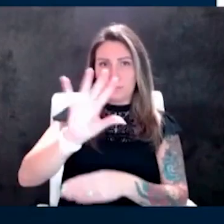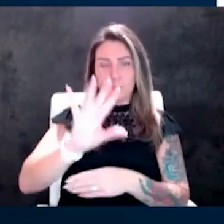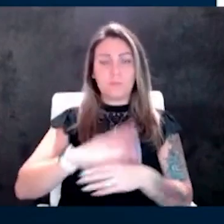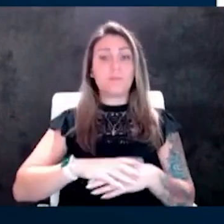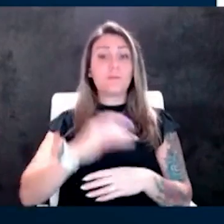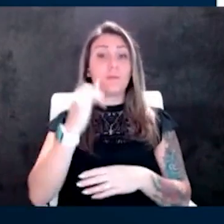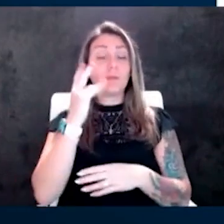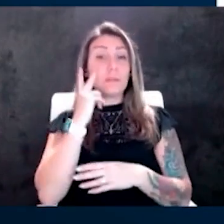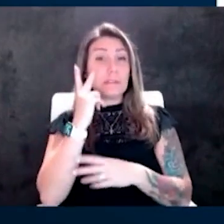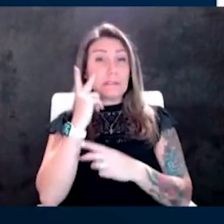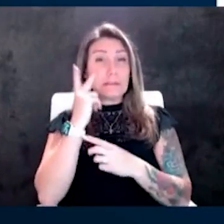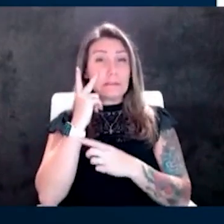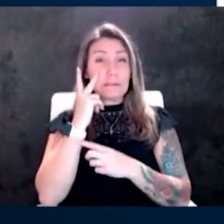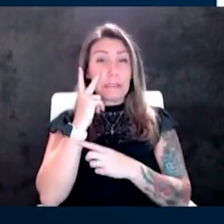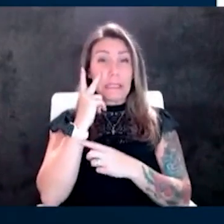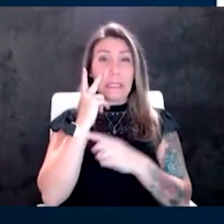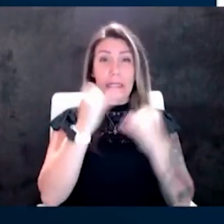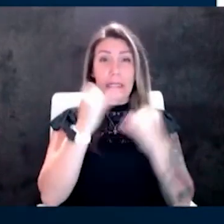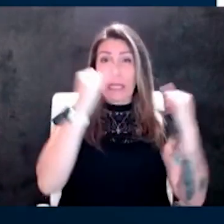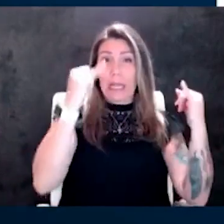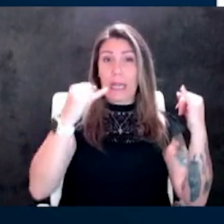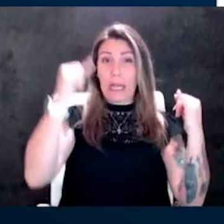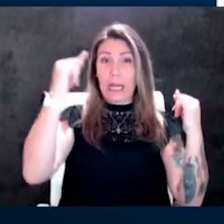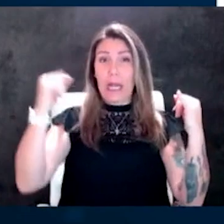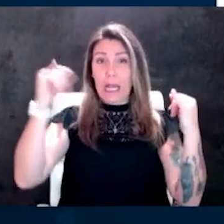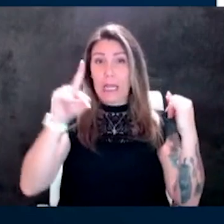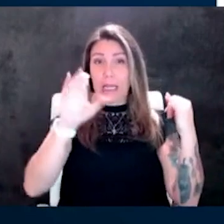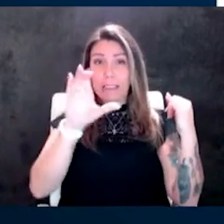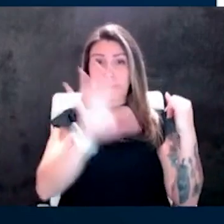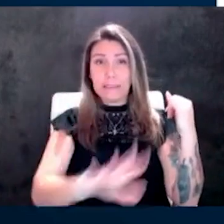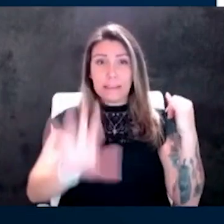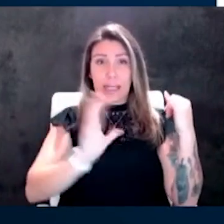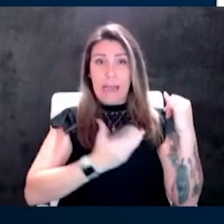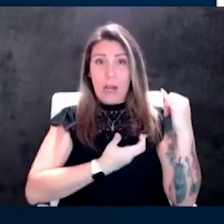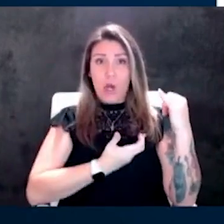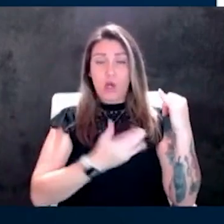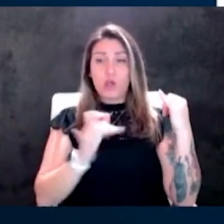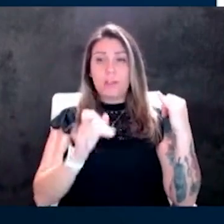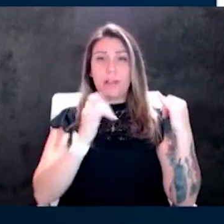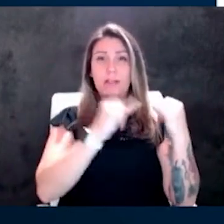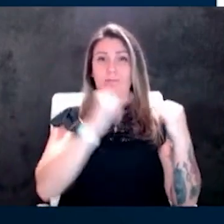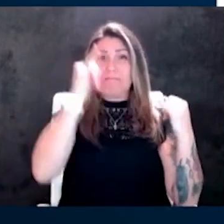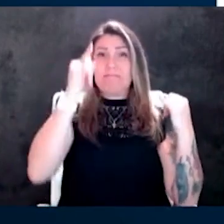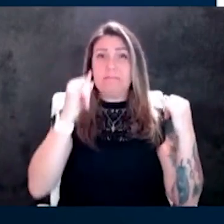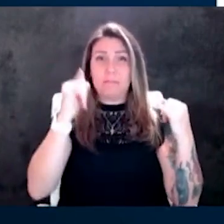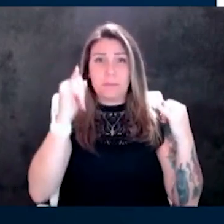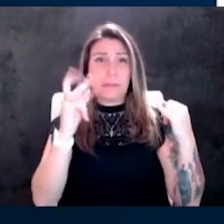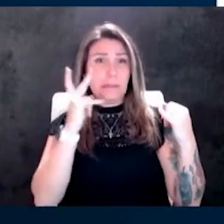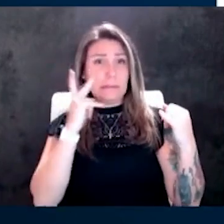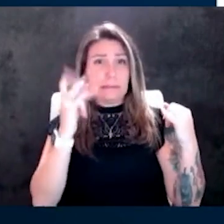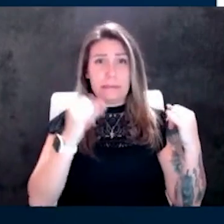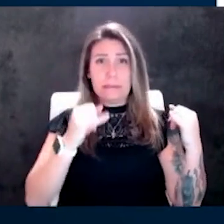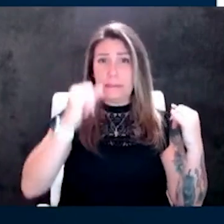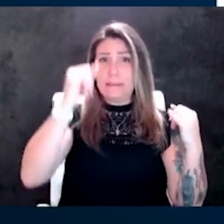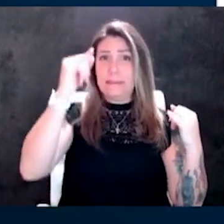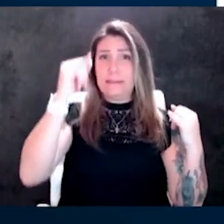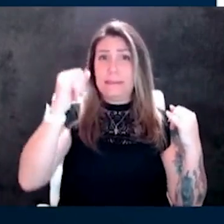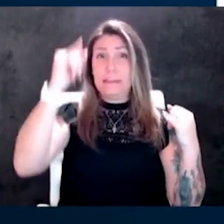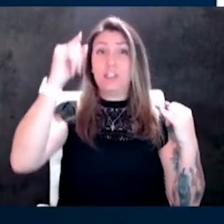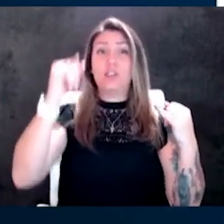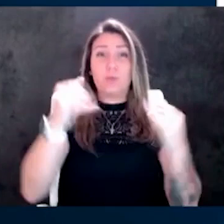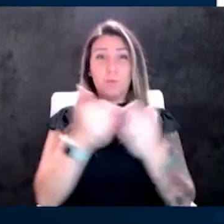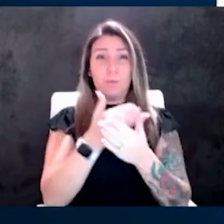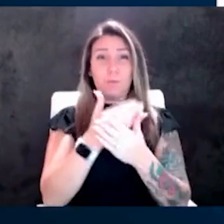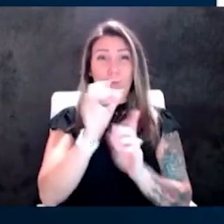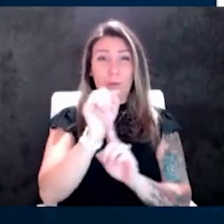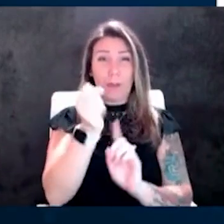the Kansas City portion of that, our metropolitan area. It's kind of jumped up. Look at the uptick in new cases here. And remember a few